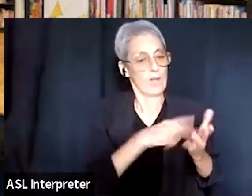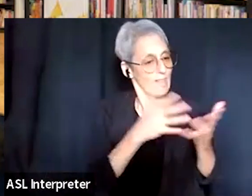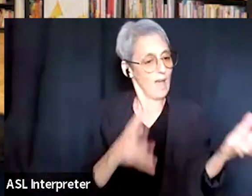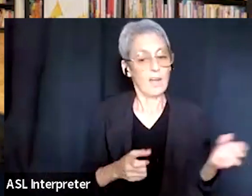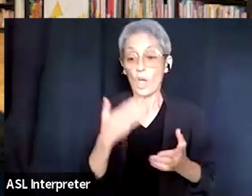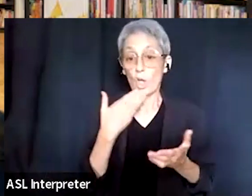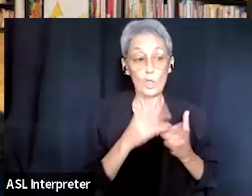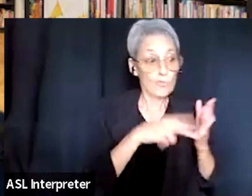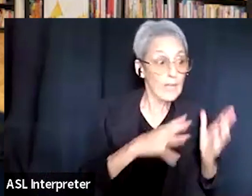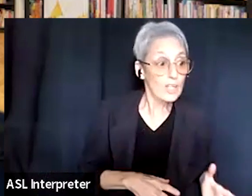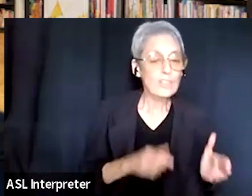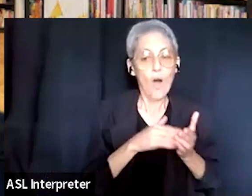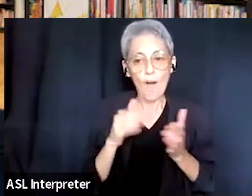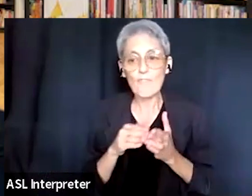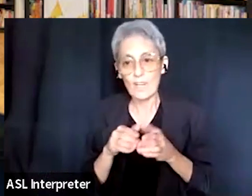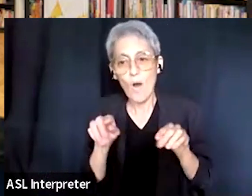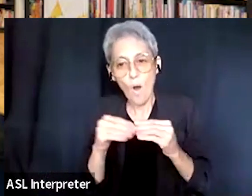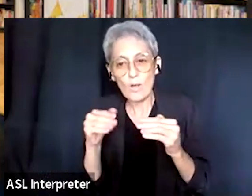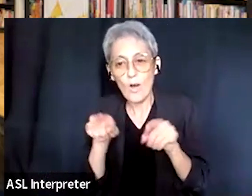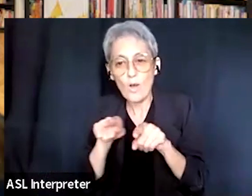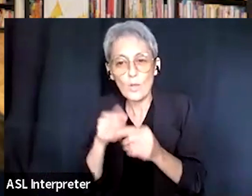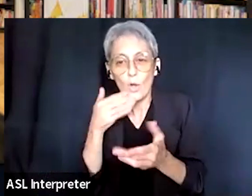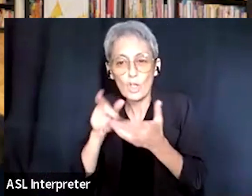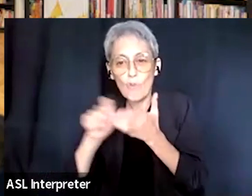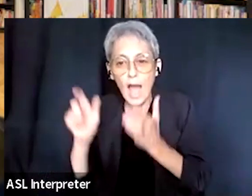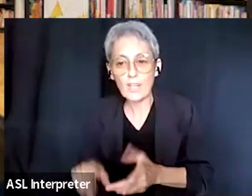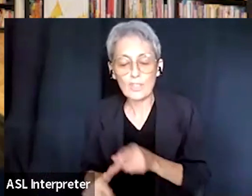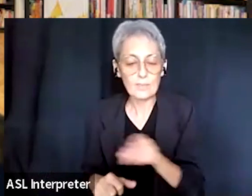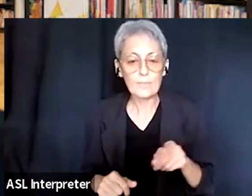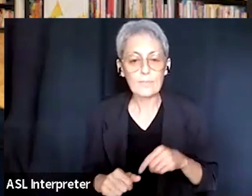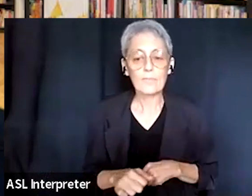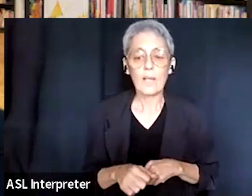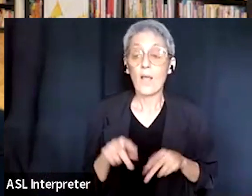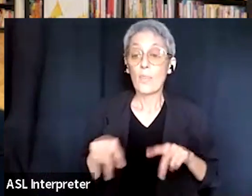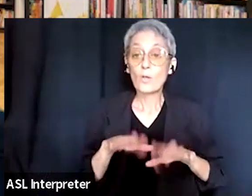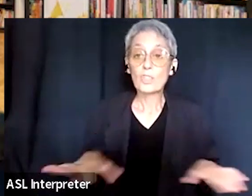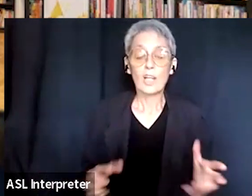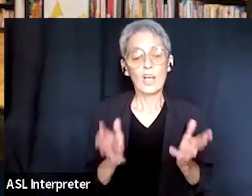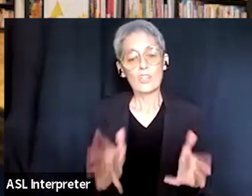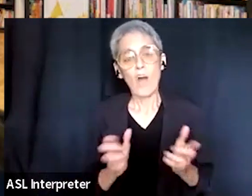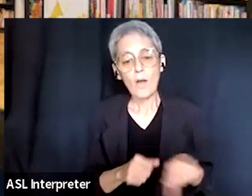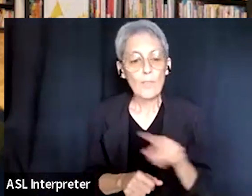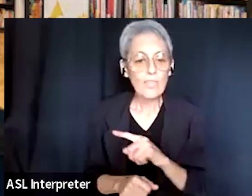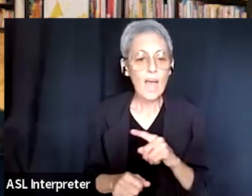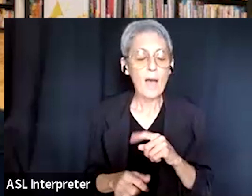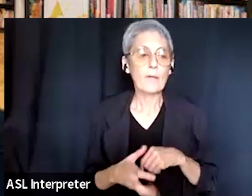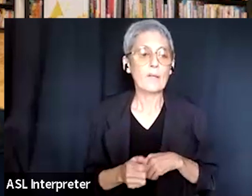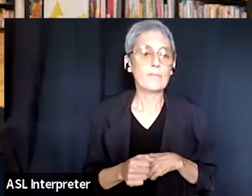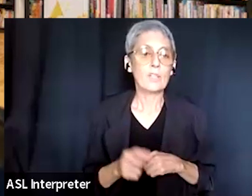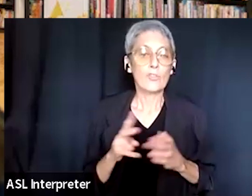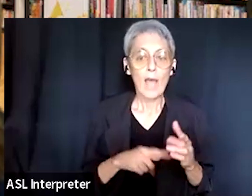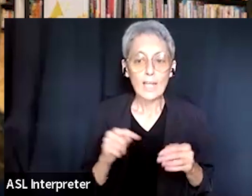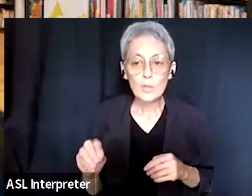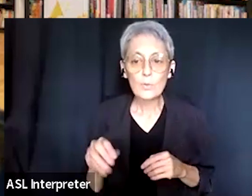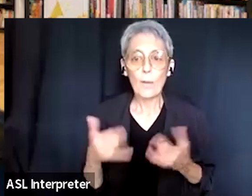good writers. And they're all the children that have been talked to, have been played with, have been read to, have been made a